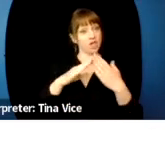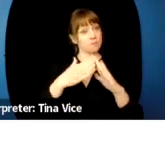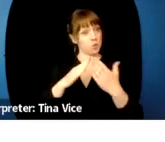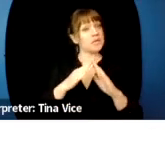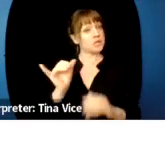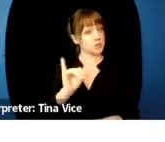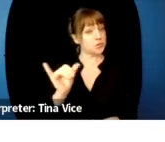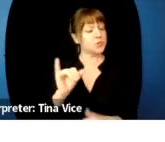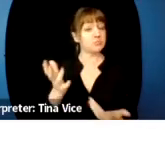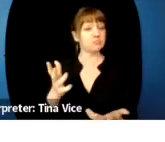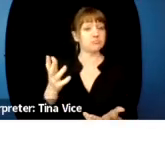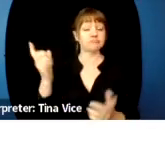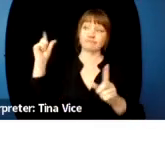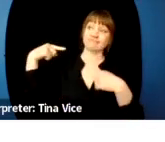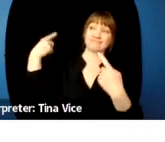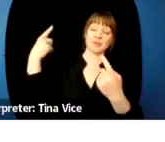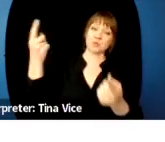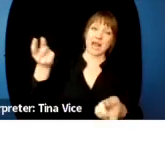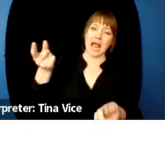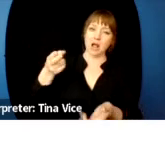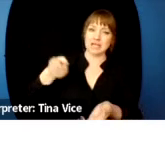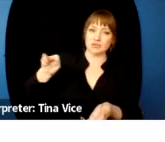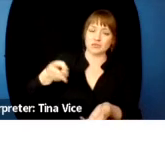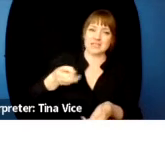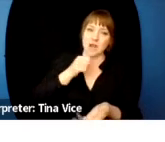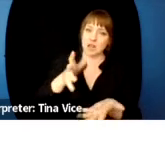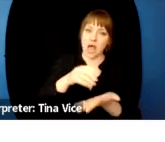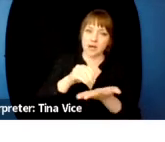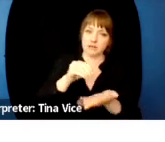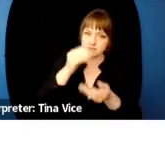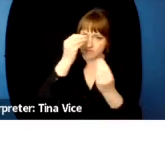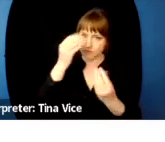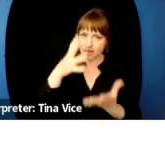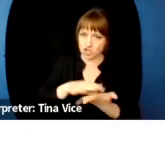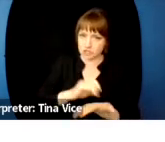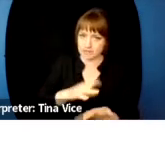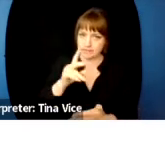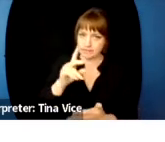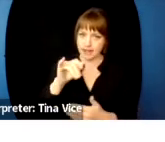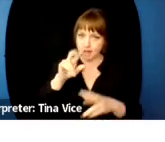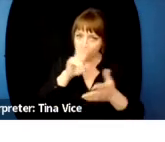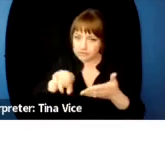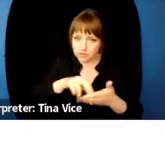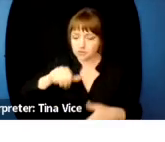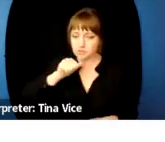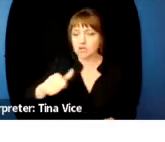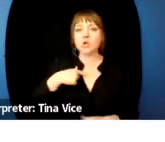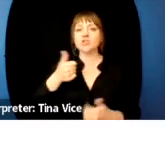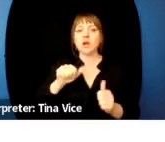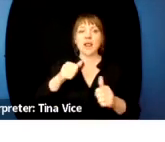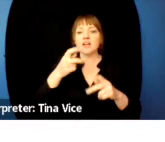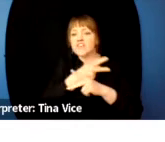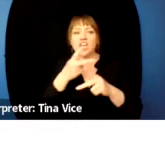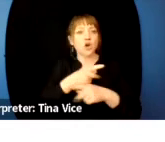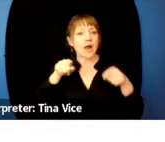We historically haven't had a lot of data on this. So a lot of it is just kind of finding your way as you go. And that means that a lot